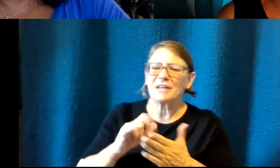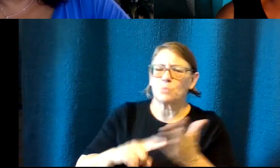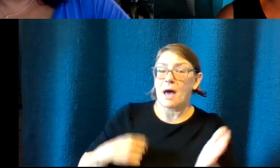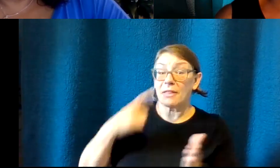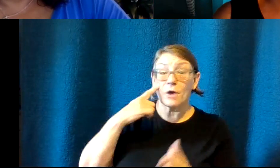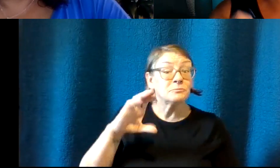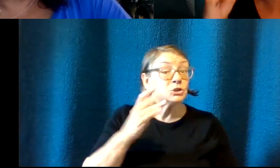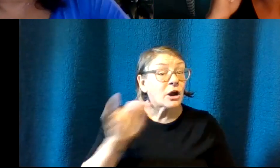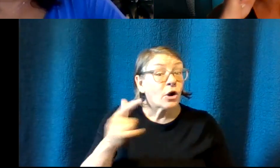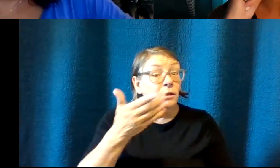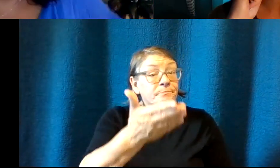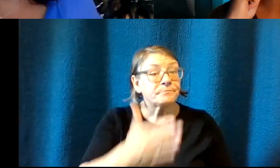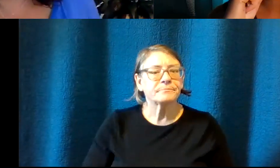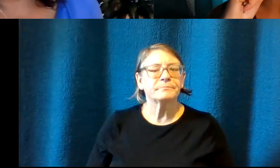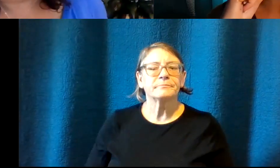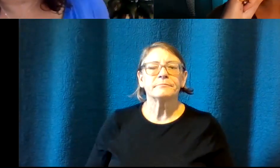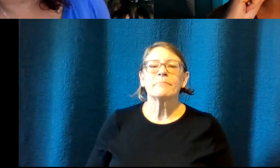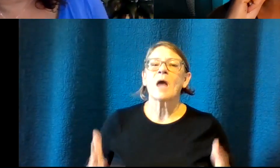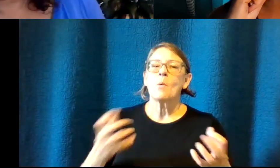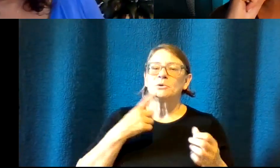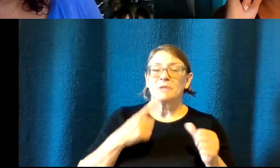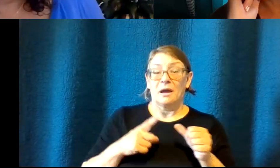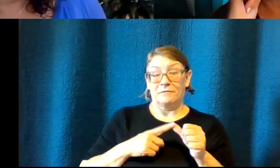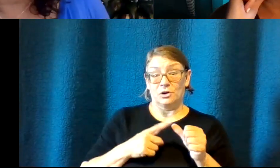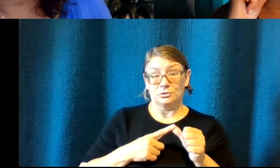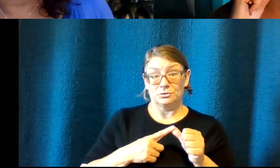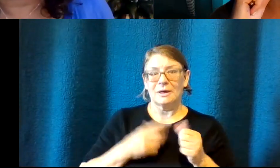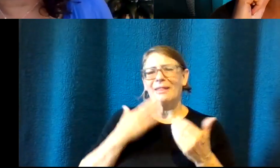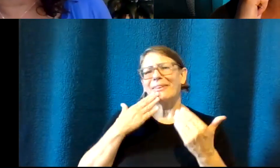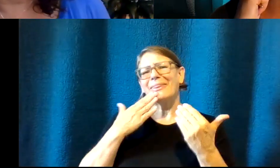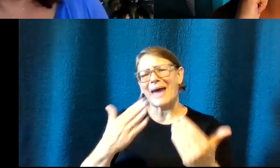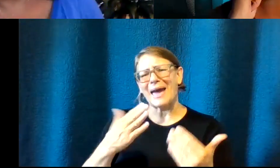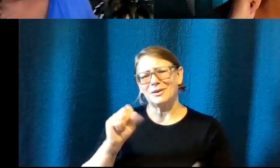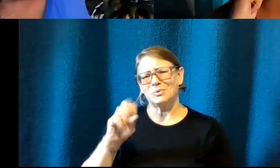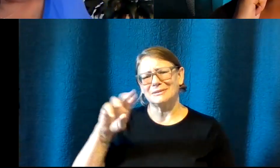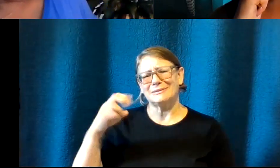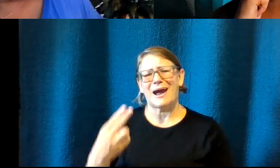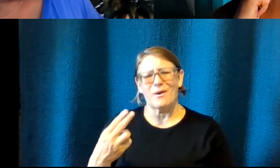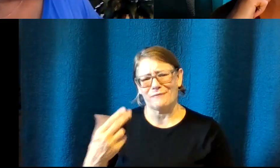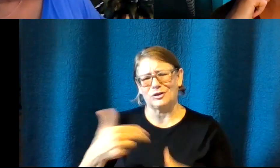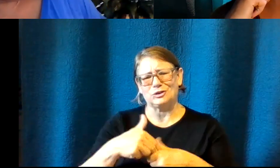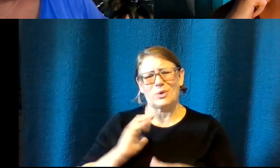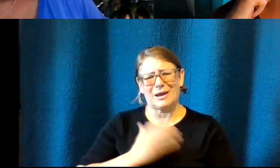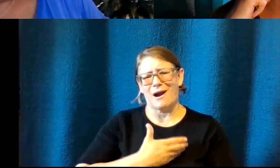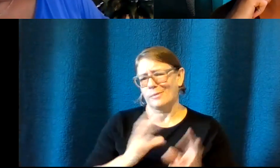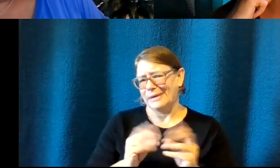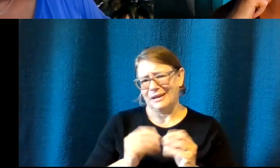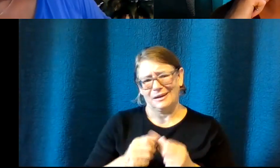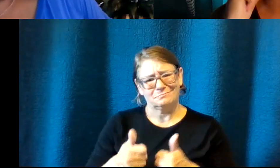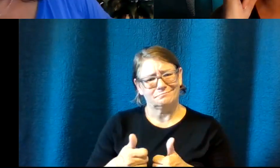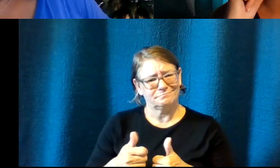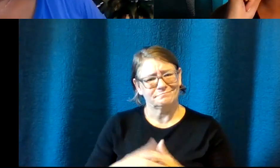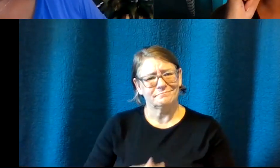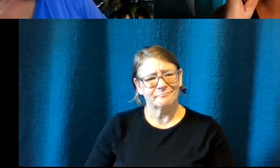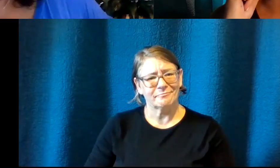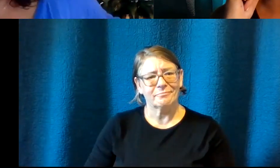Cheryl? Yeah, I just want to say, first of all, thank you, Sarah, for joining our meeting.